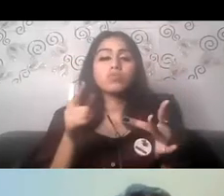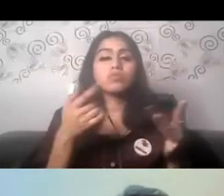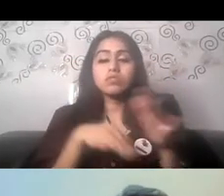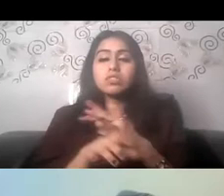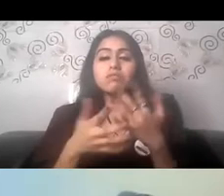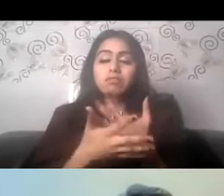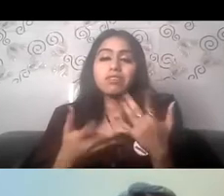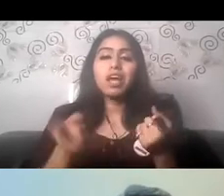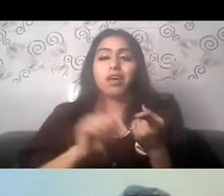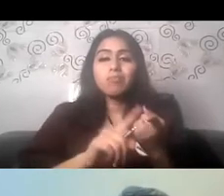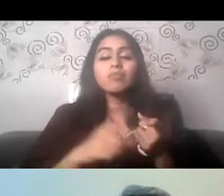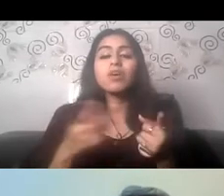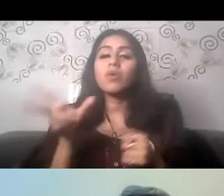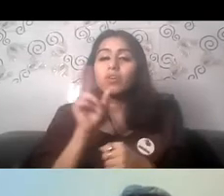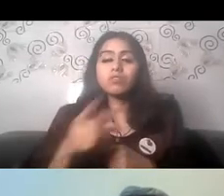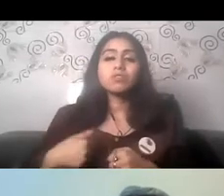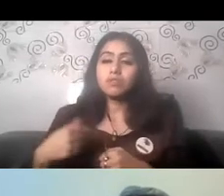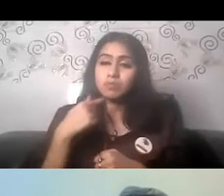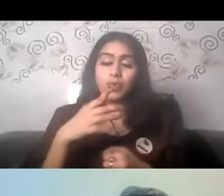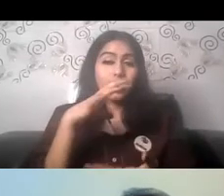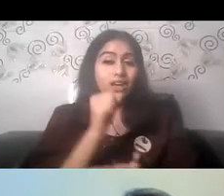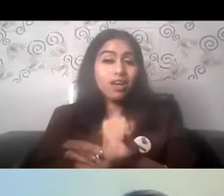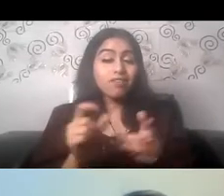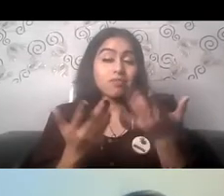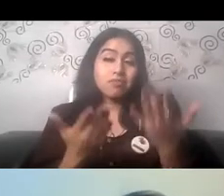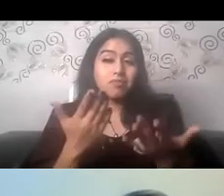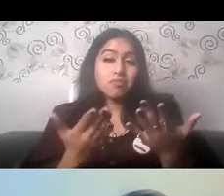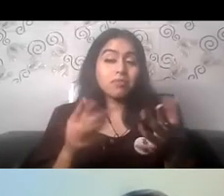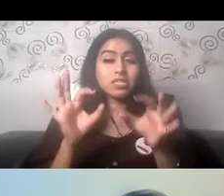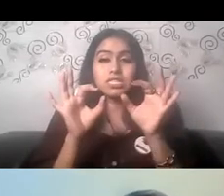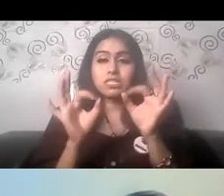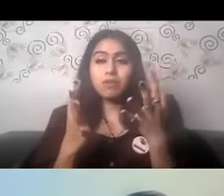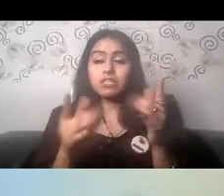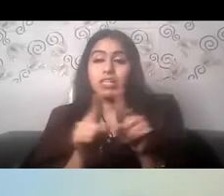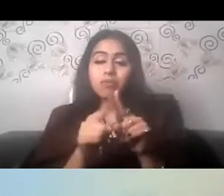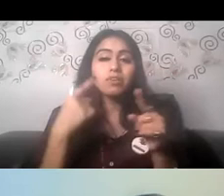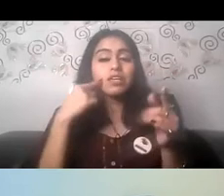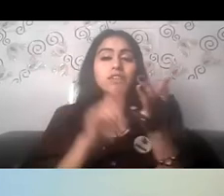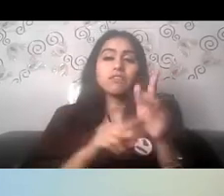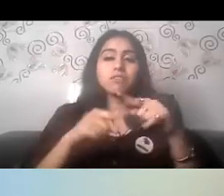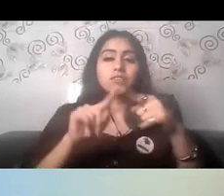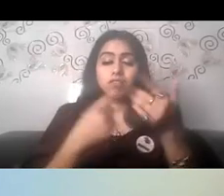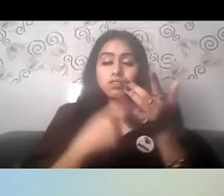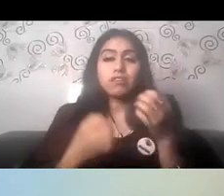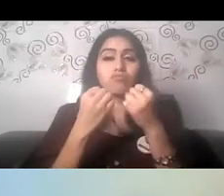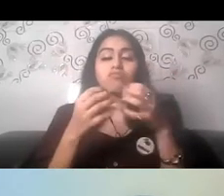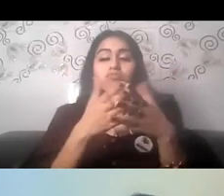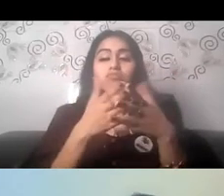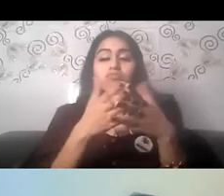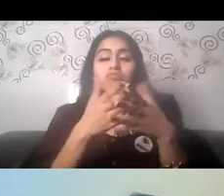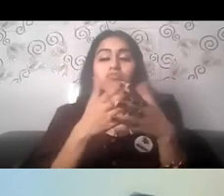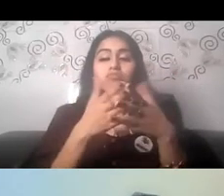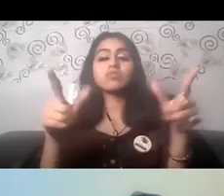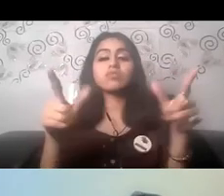happen. So again, I'm sure we have a lot of intellect, strength here in this group, as I can